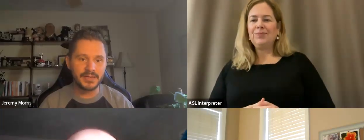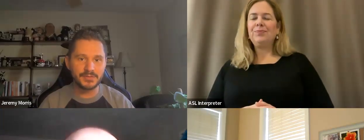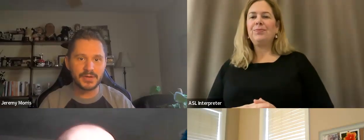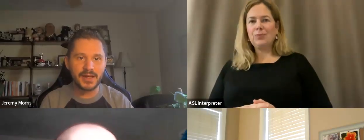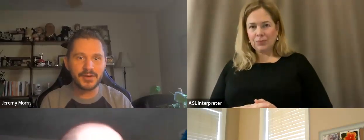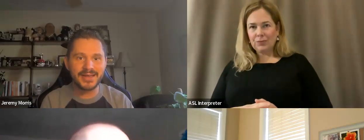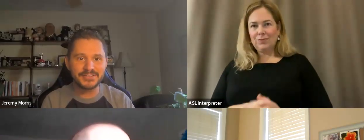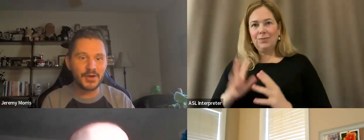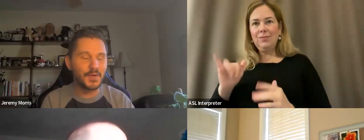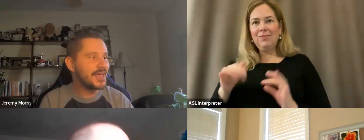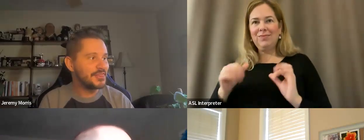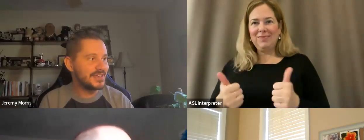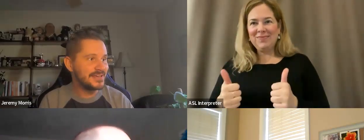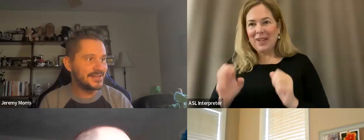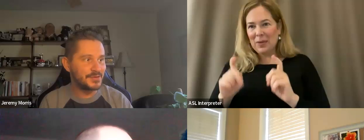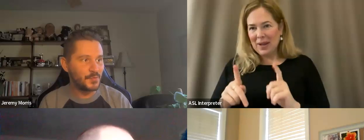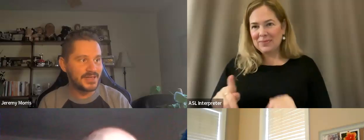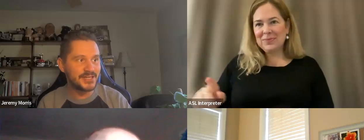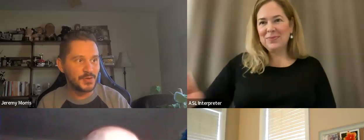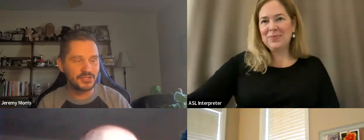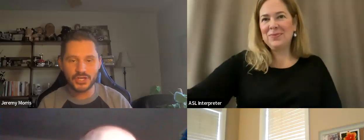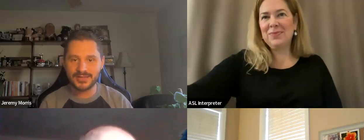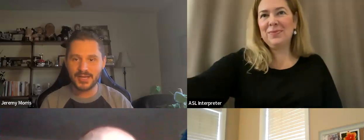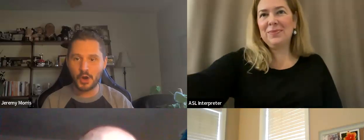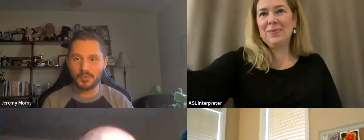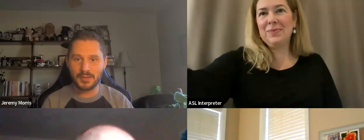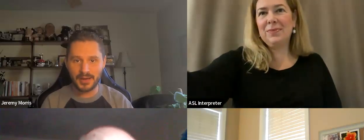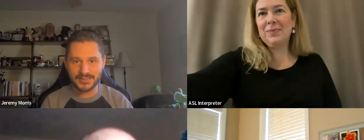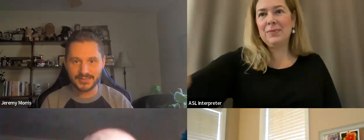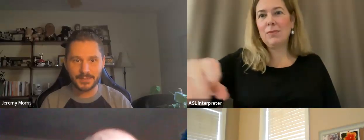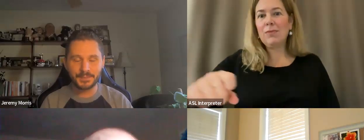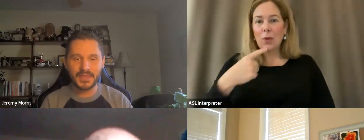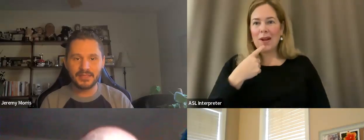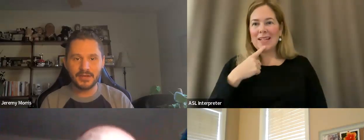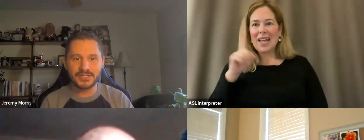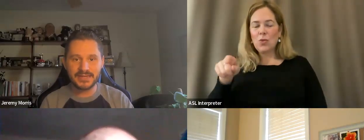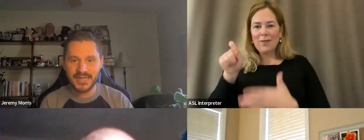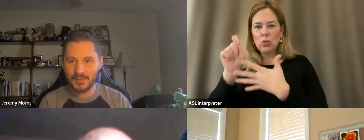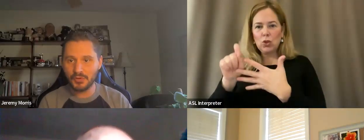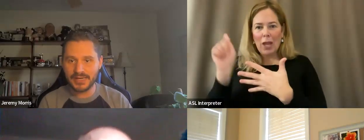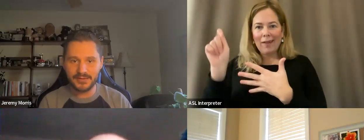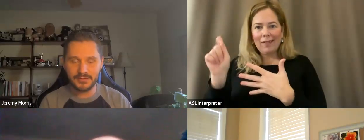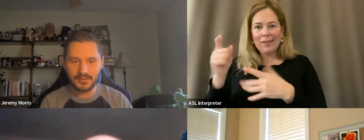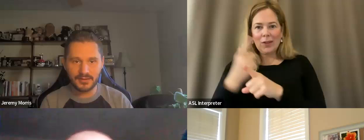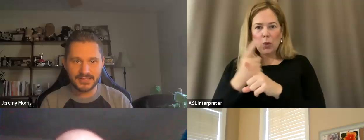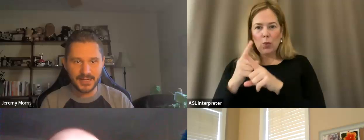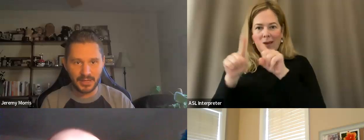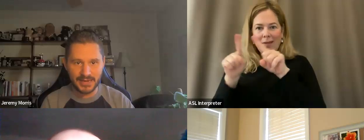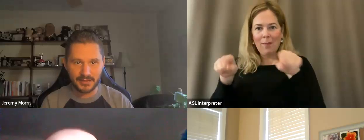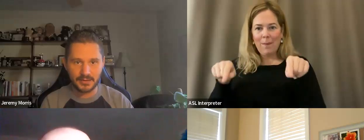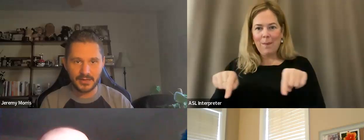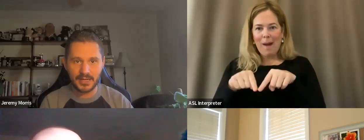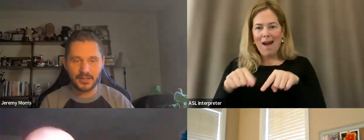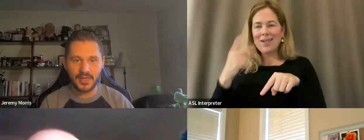There we go. It is working. Okay, so when I said you have to check the appropriate boxes, there's a table in the